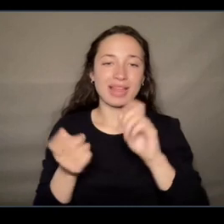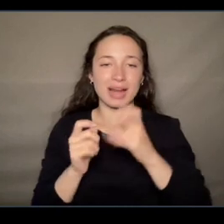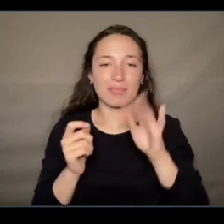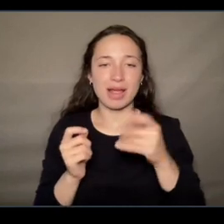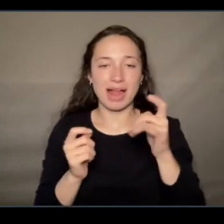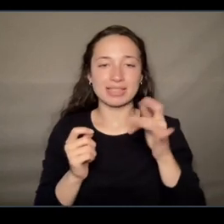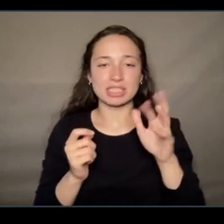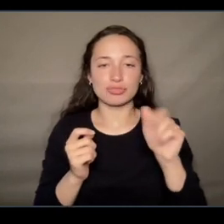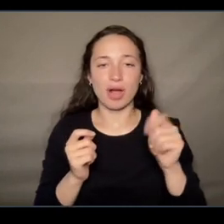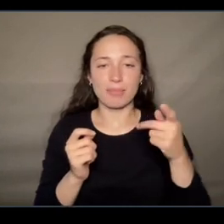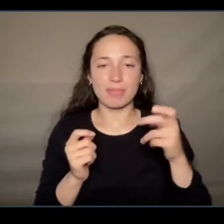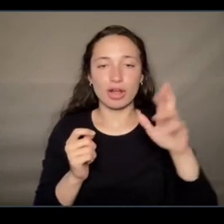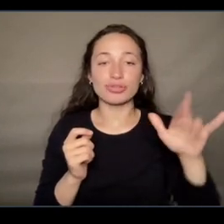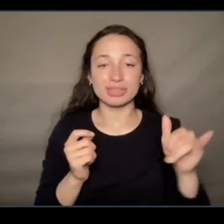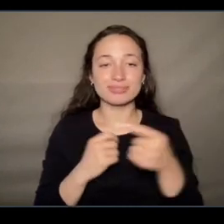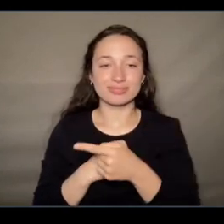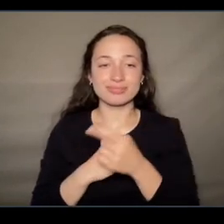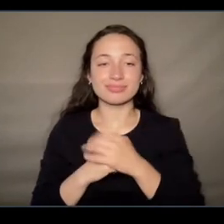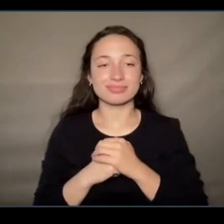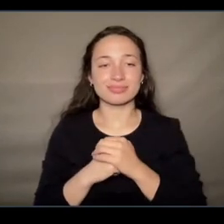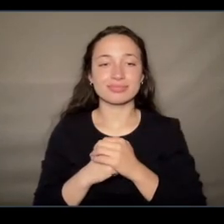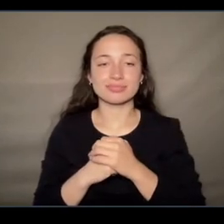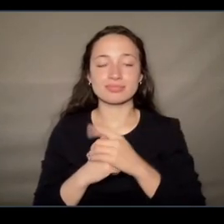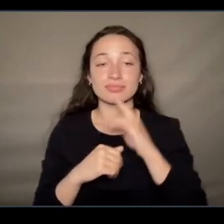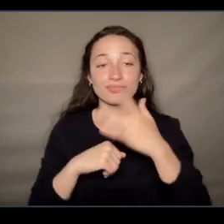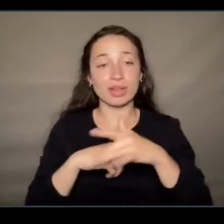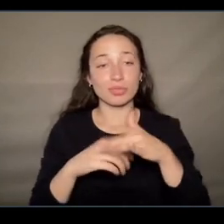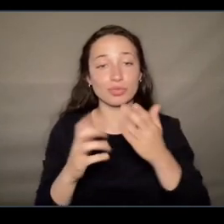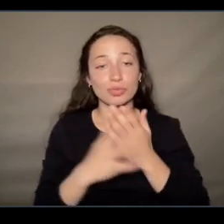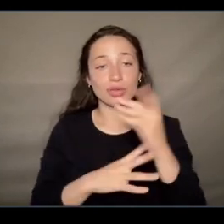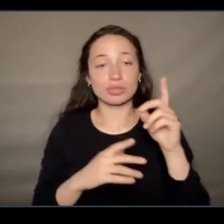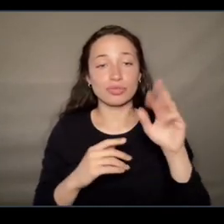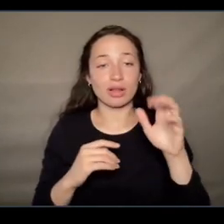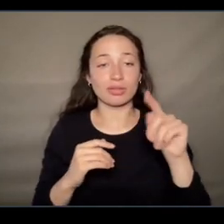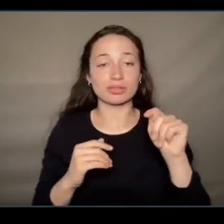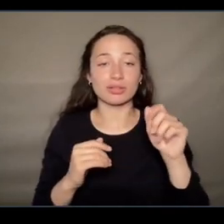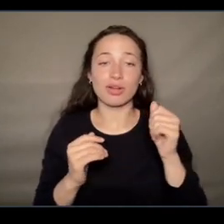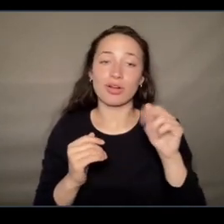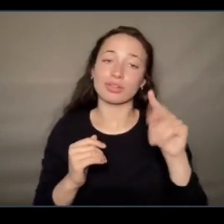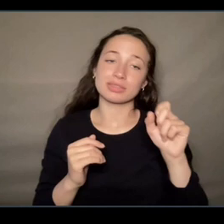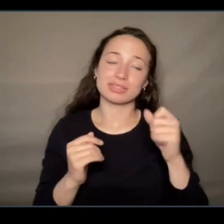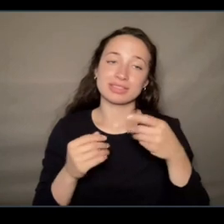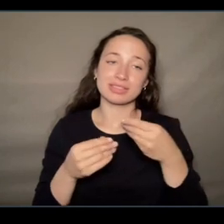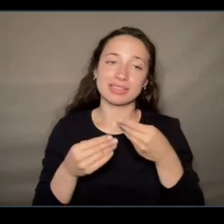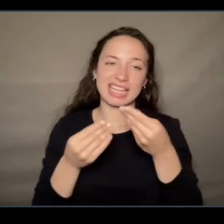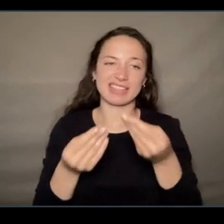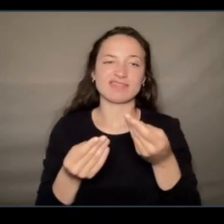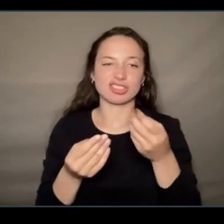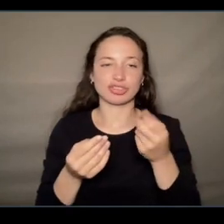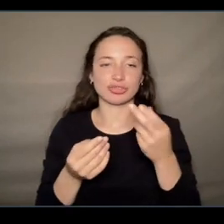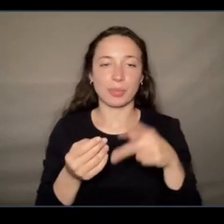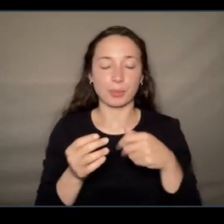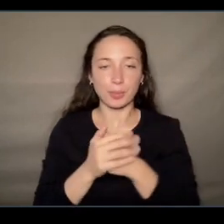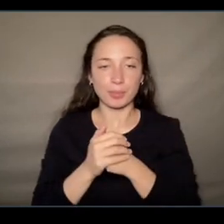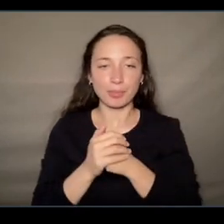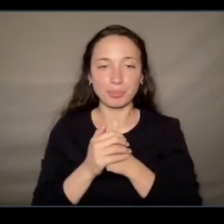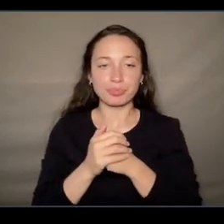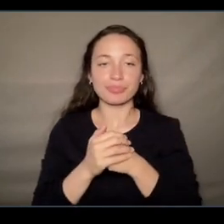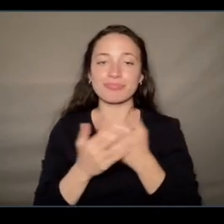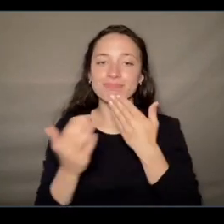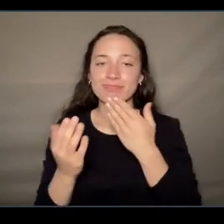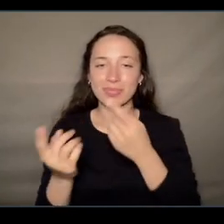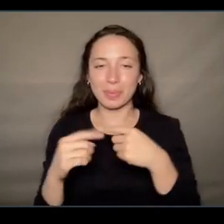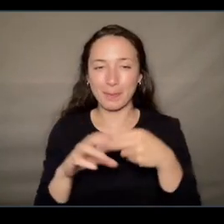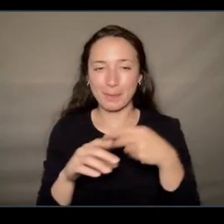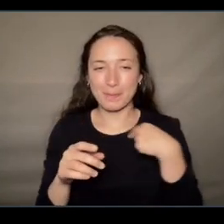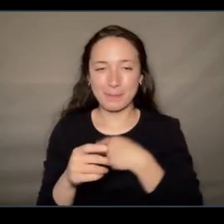edited by Alexandria Perry. This is actually available through the Drake at Arts gift shop. Thank you so much, Patrice, for coming.